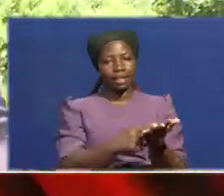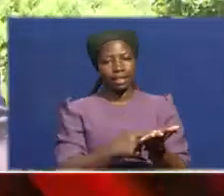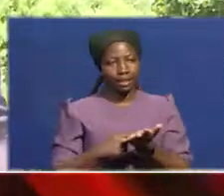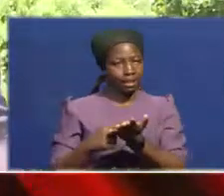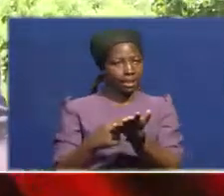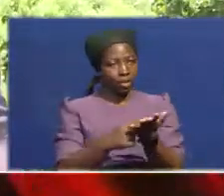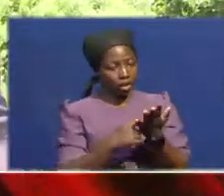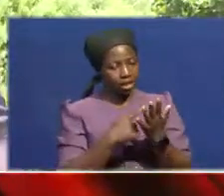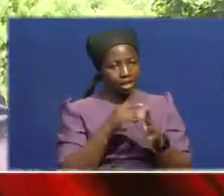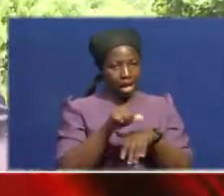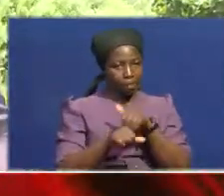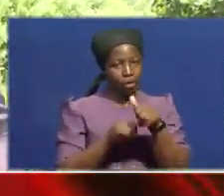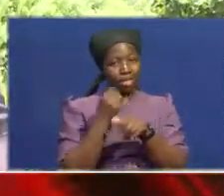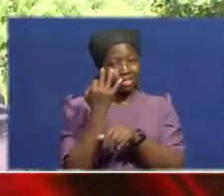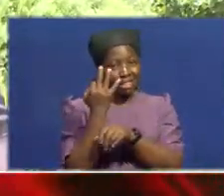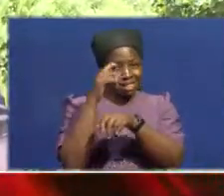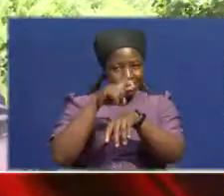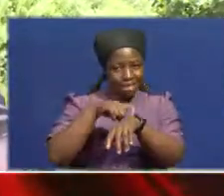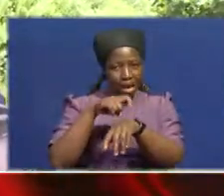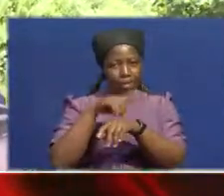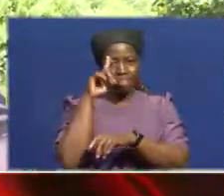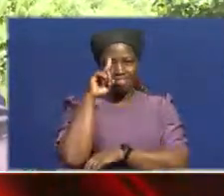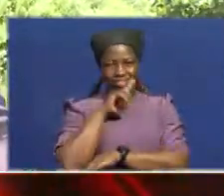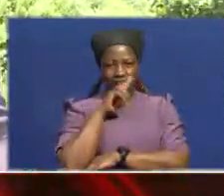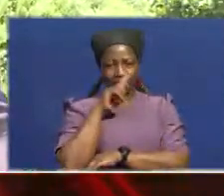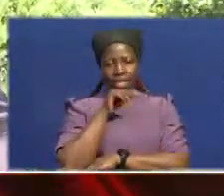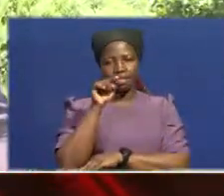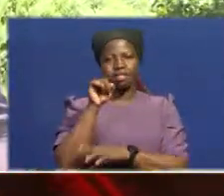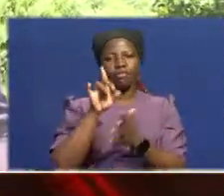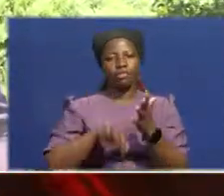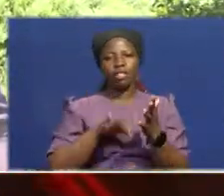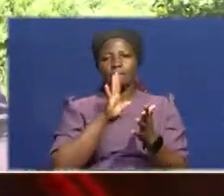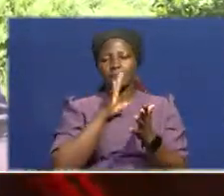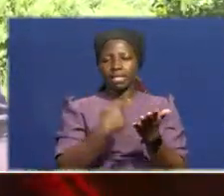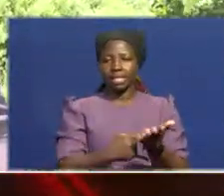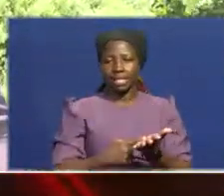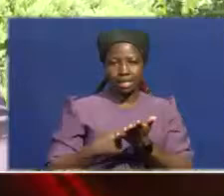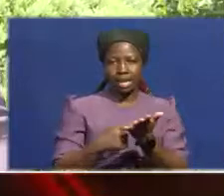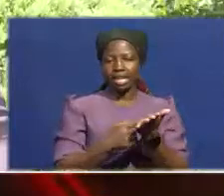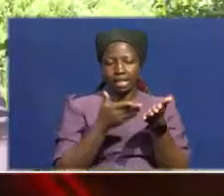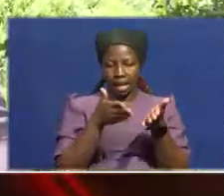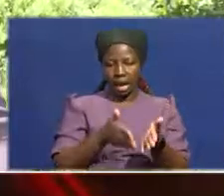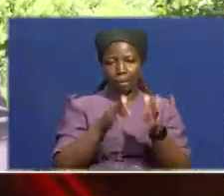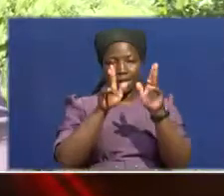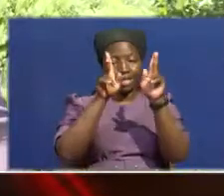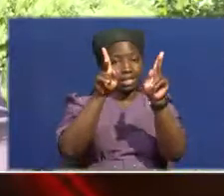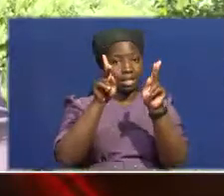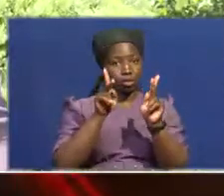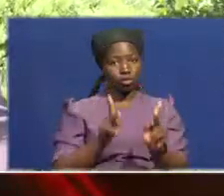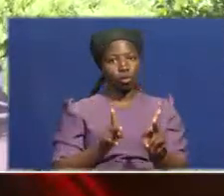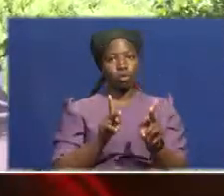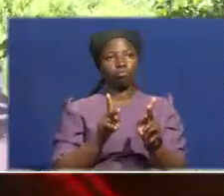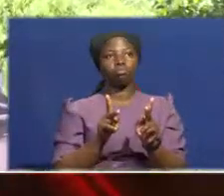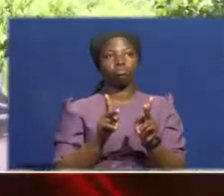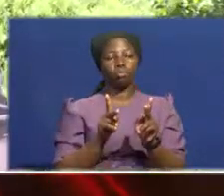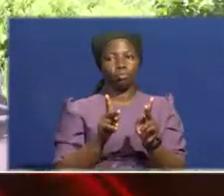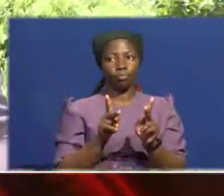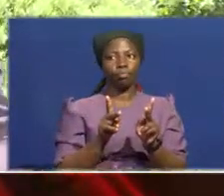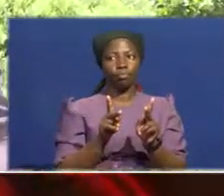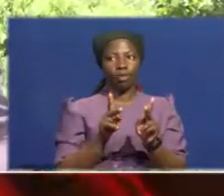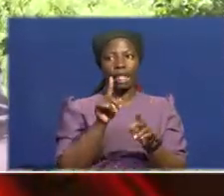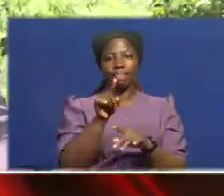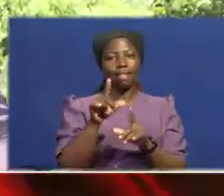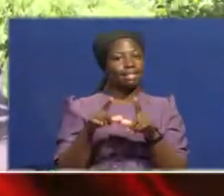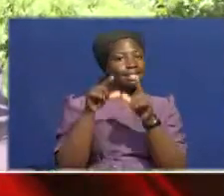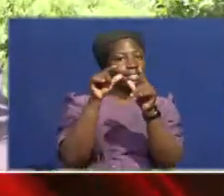about the triple threat, and that is what is actually being discussed here in Kisumu under what is being